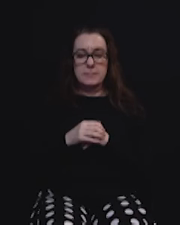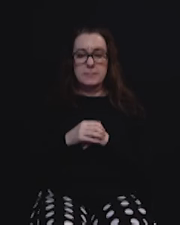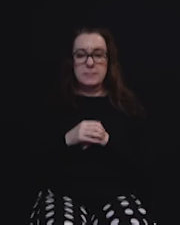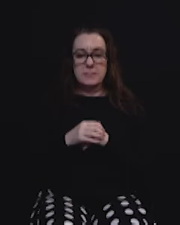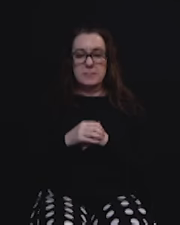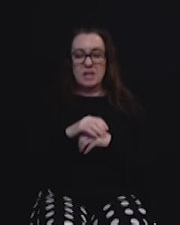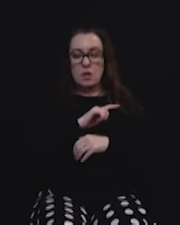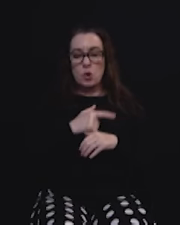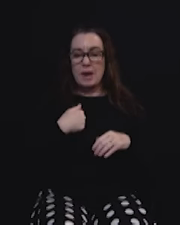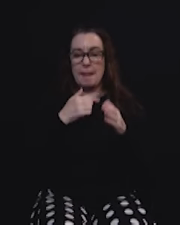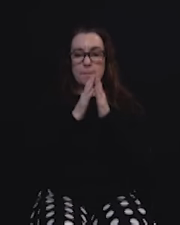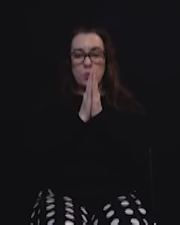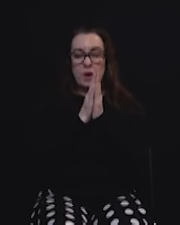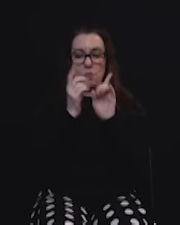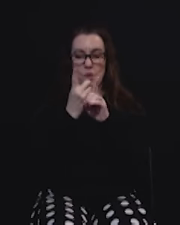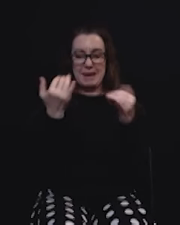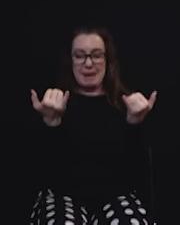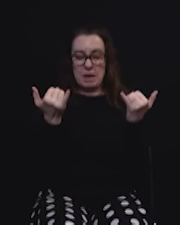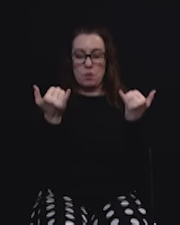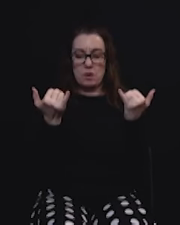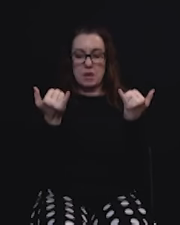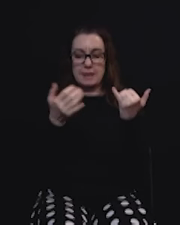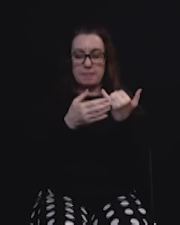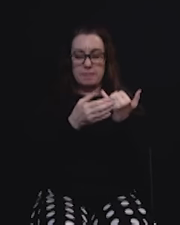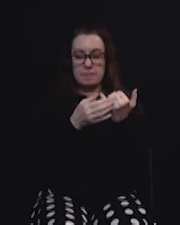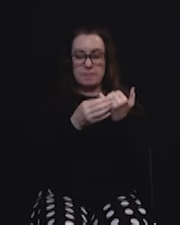Lord, I pray right now that every heart,